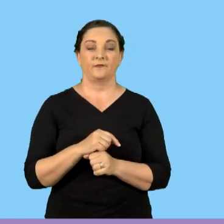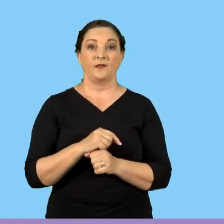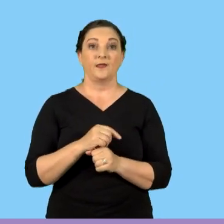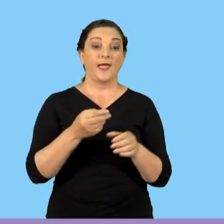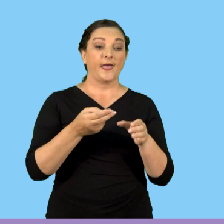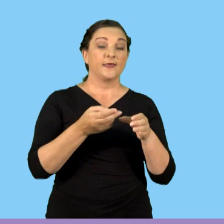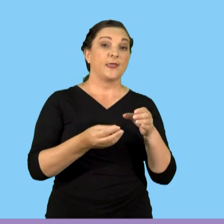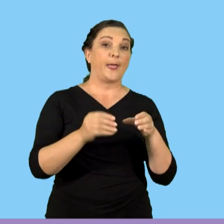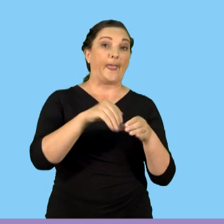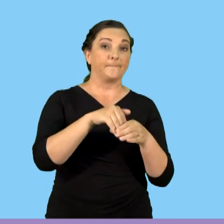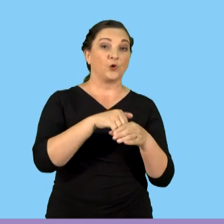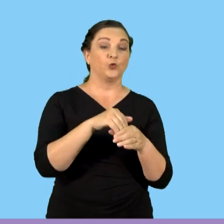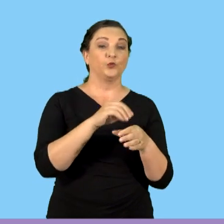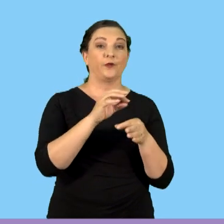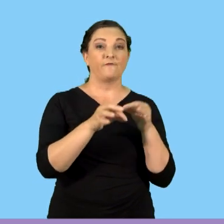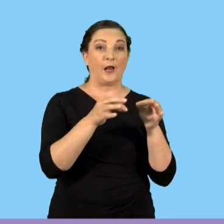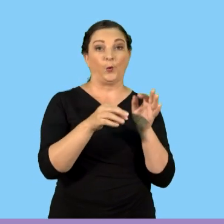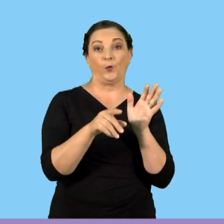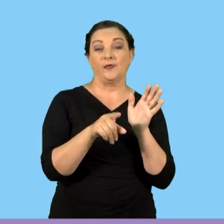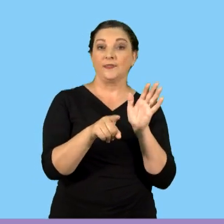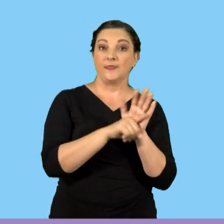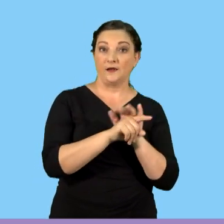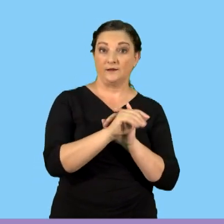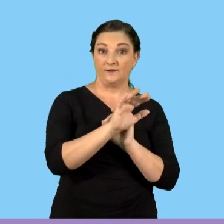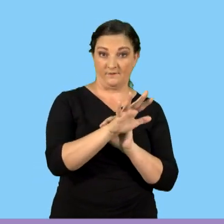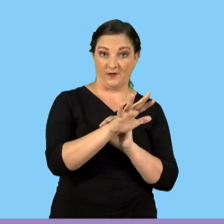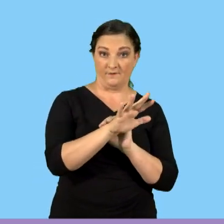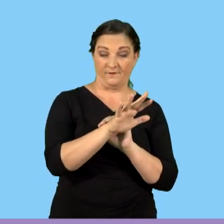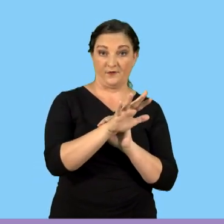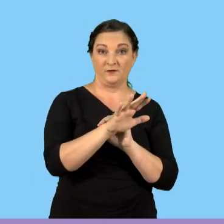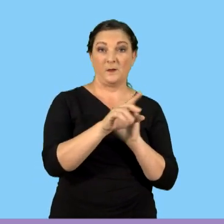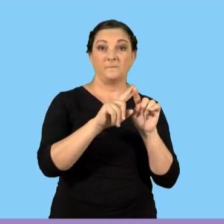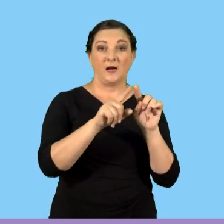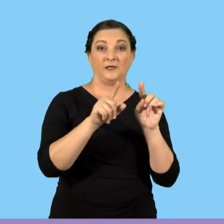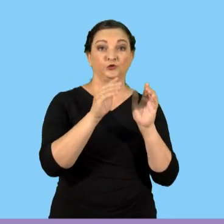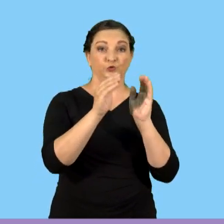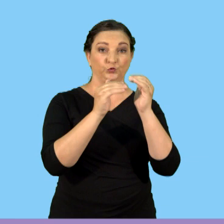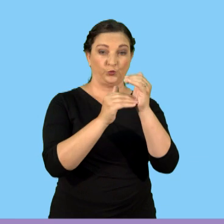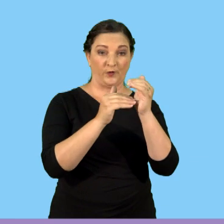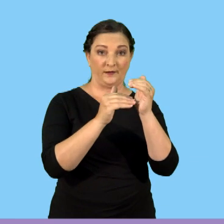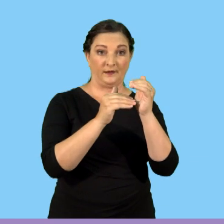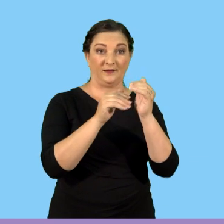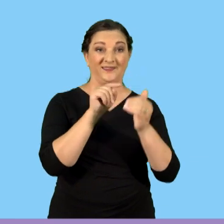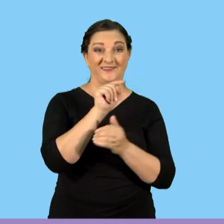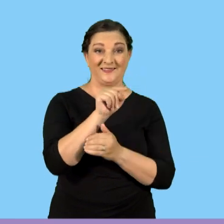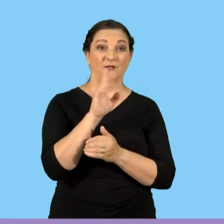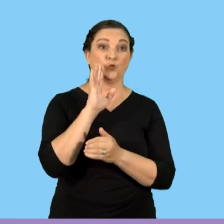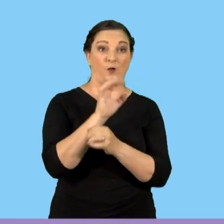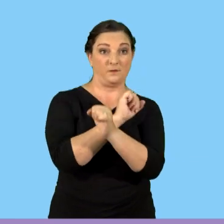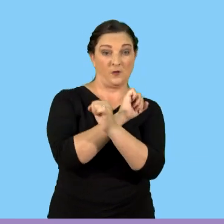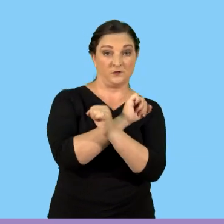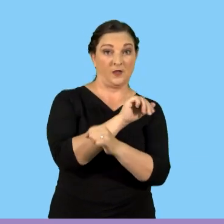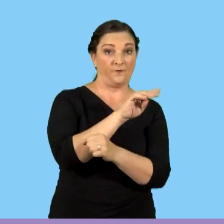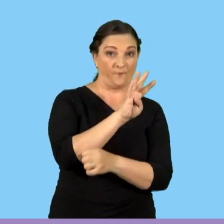by itself. So that input value there is a negative 5. So negative 5 squared. And then that is going